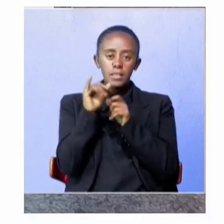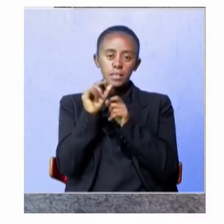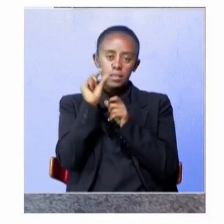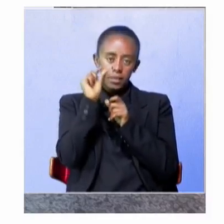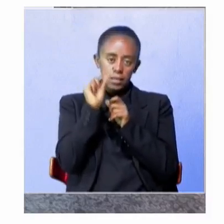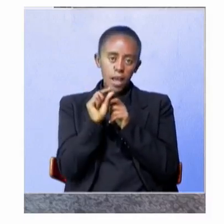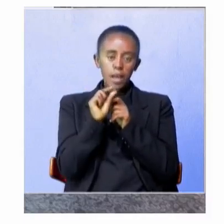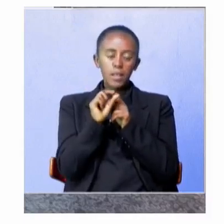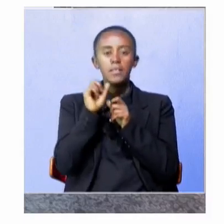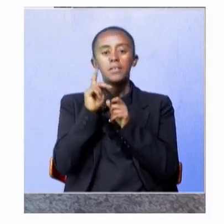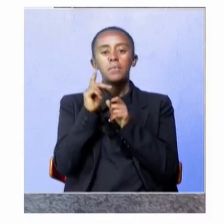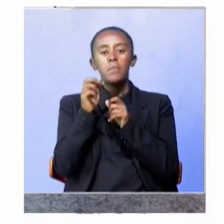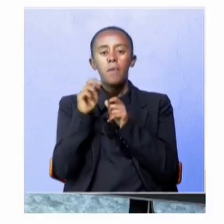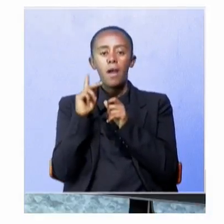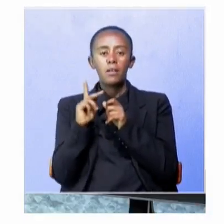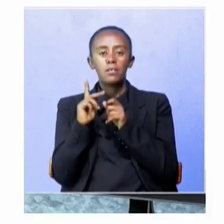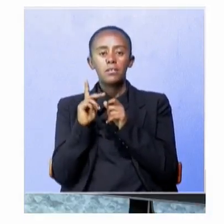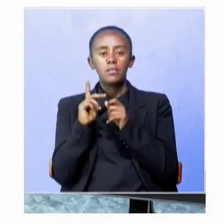spark